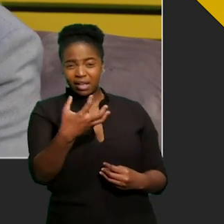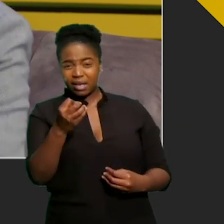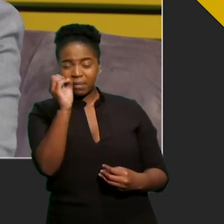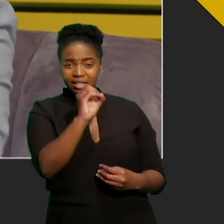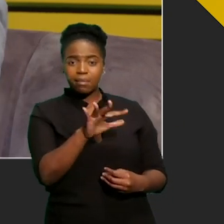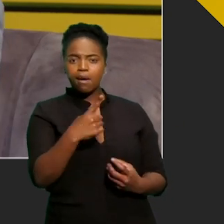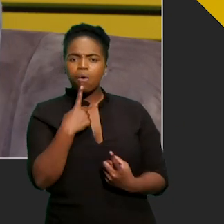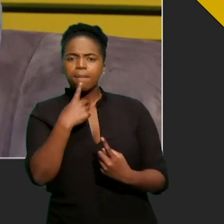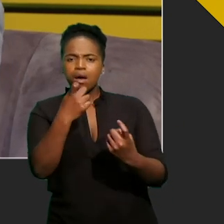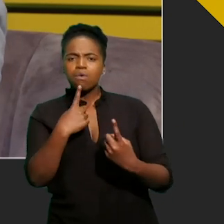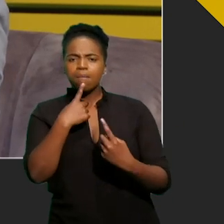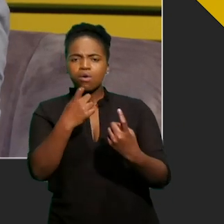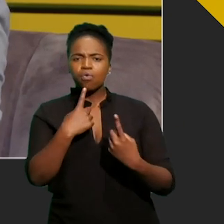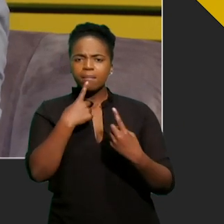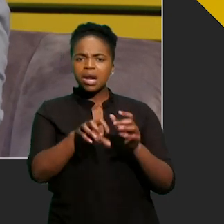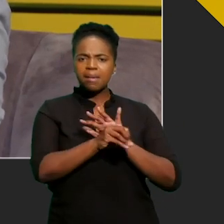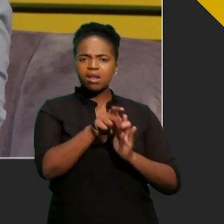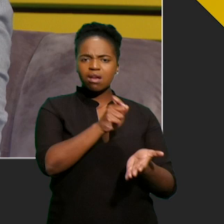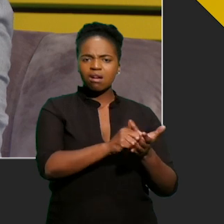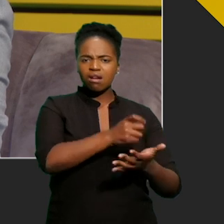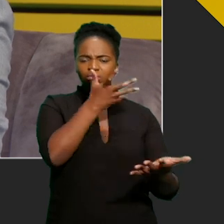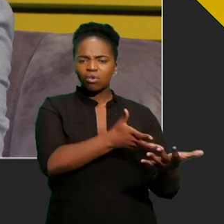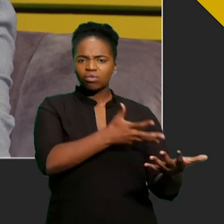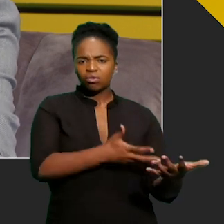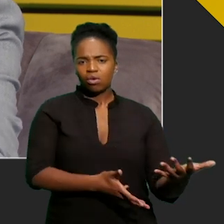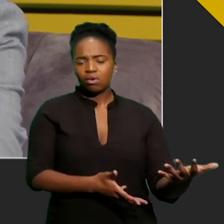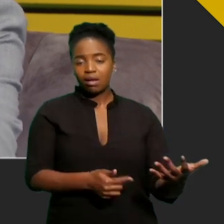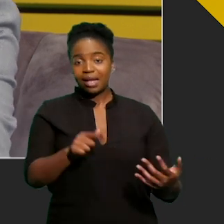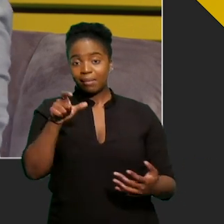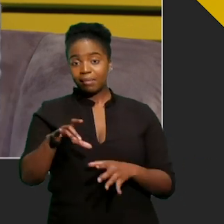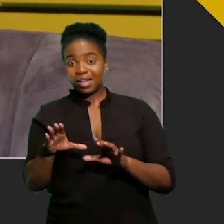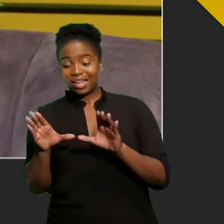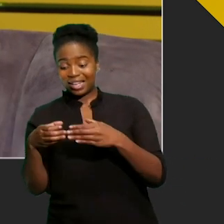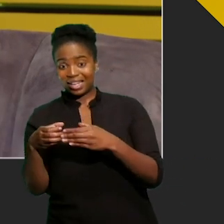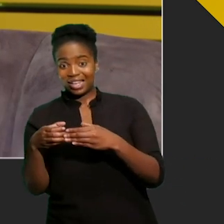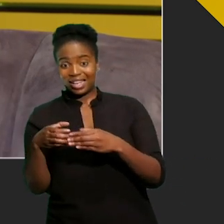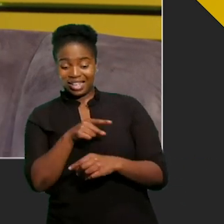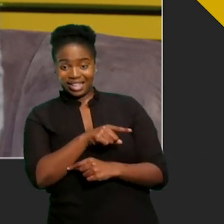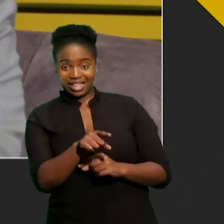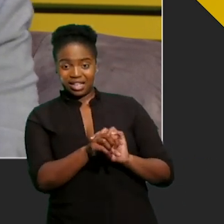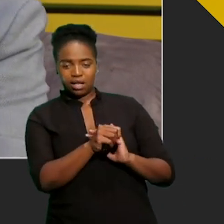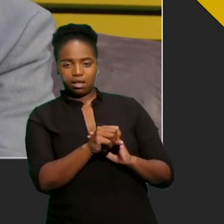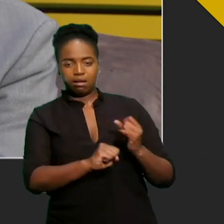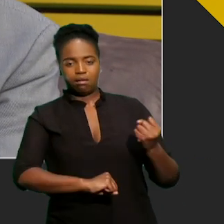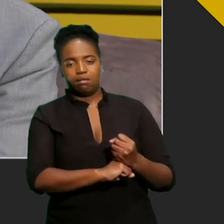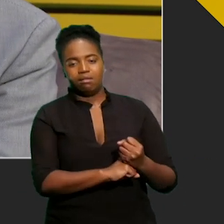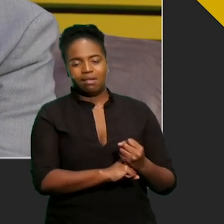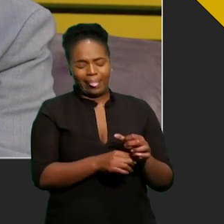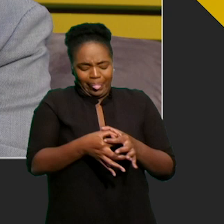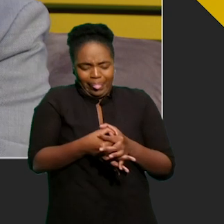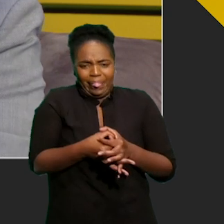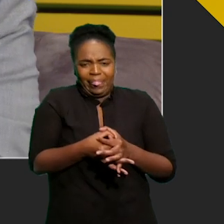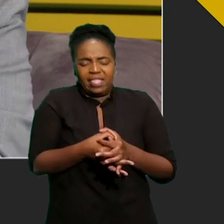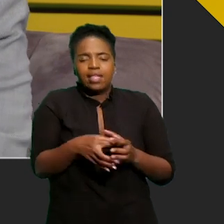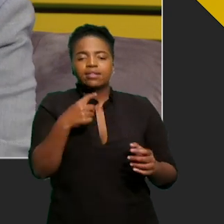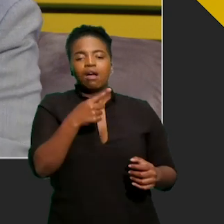people go and complain about what media has written, the ombudsman found for the media. So okay. there are only a minority of cases,